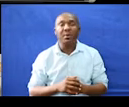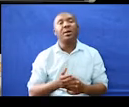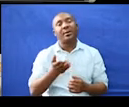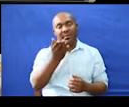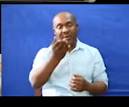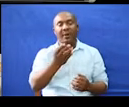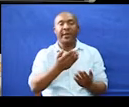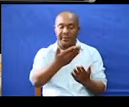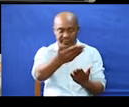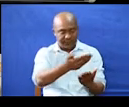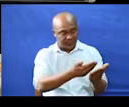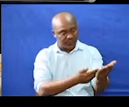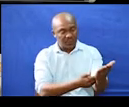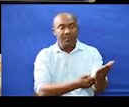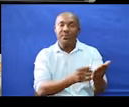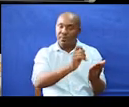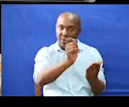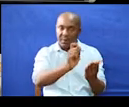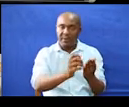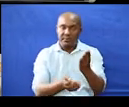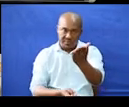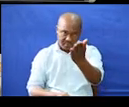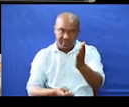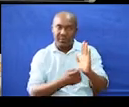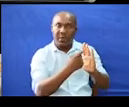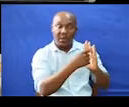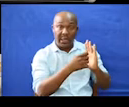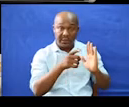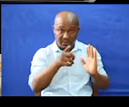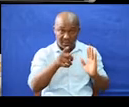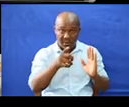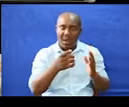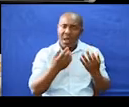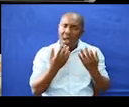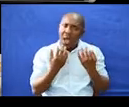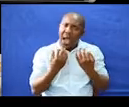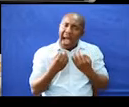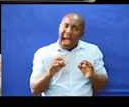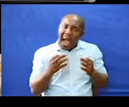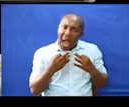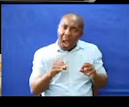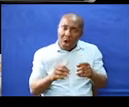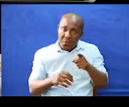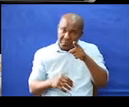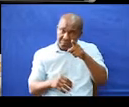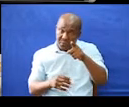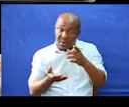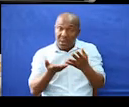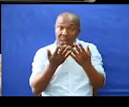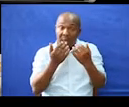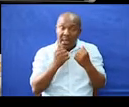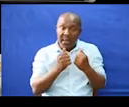Take your pen, write this. How can you explain the